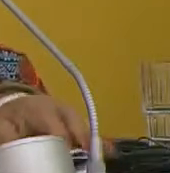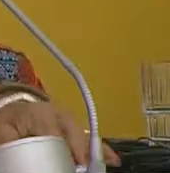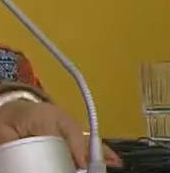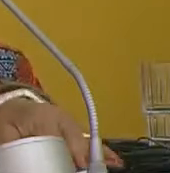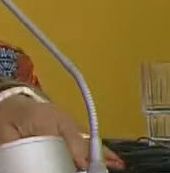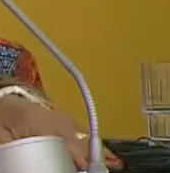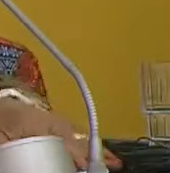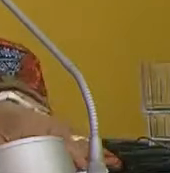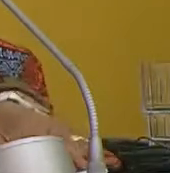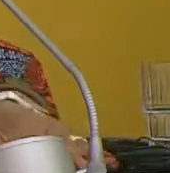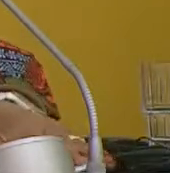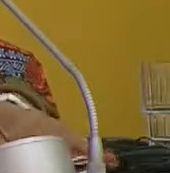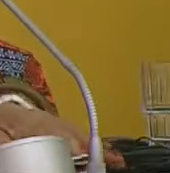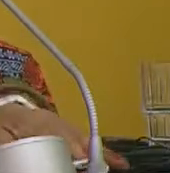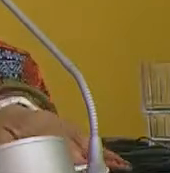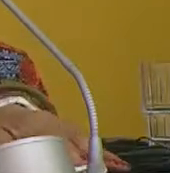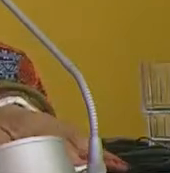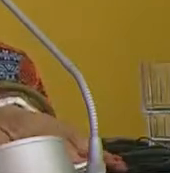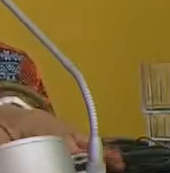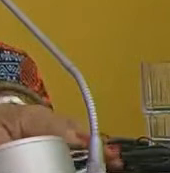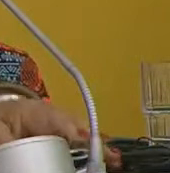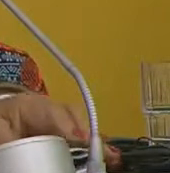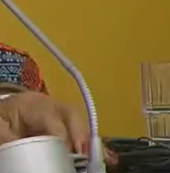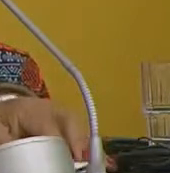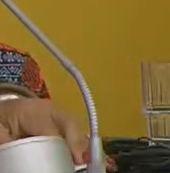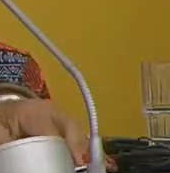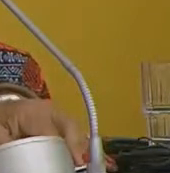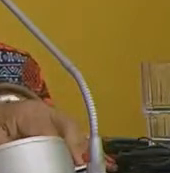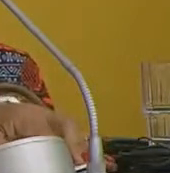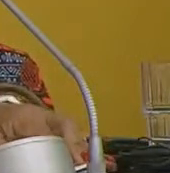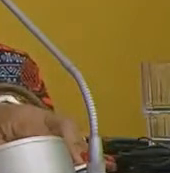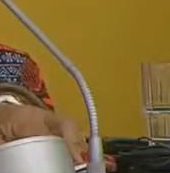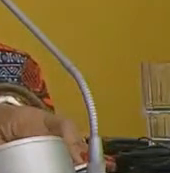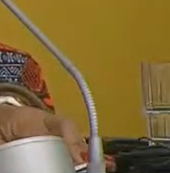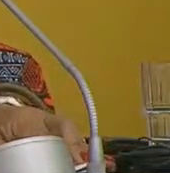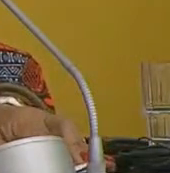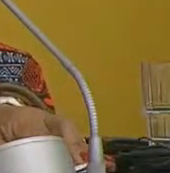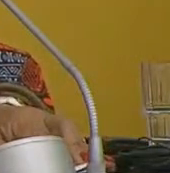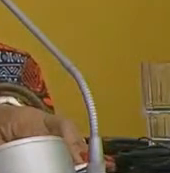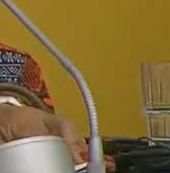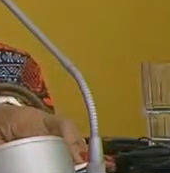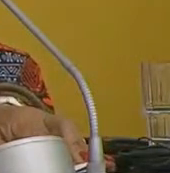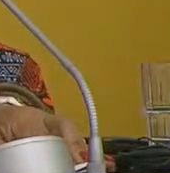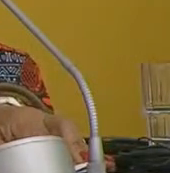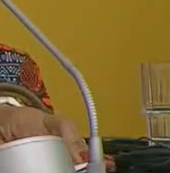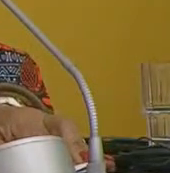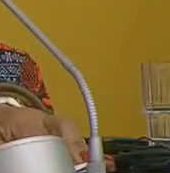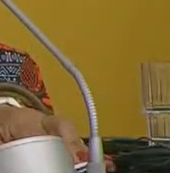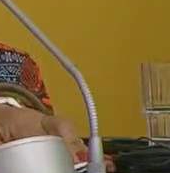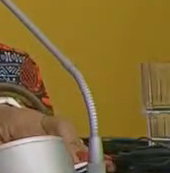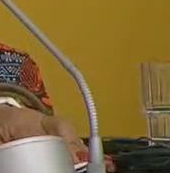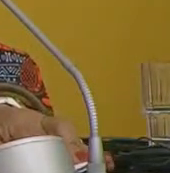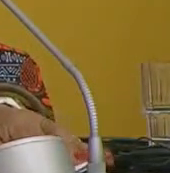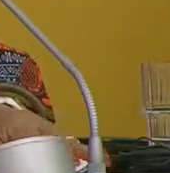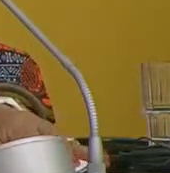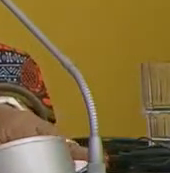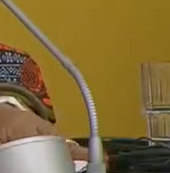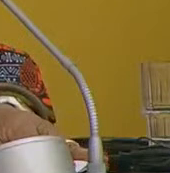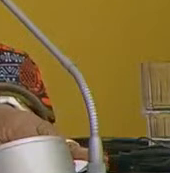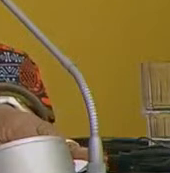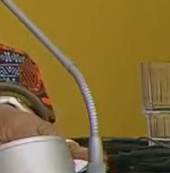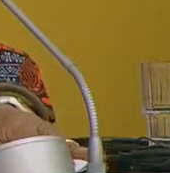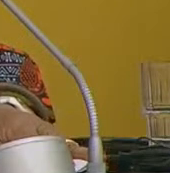Western vaccination. We are not spokespeople of Johnson & Pfizer. Approve vaccines. But